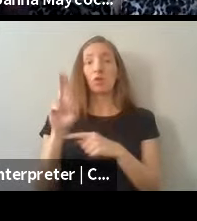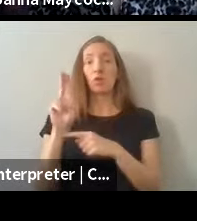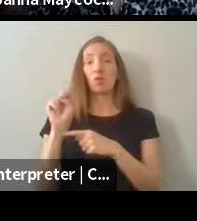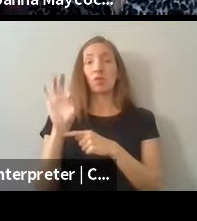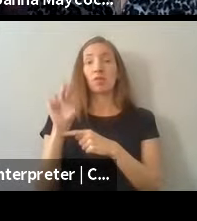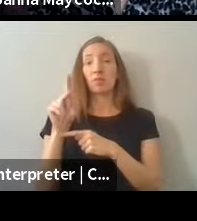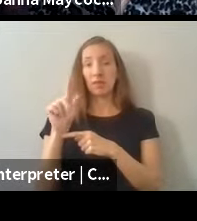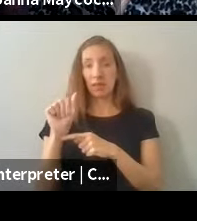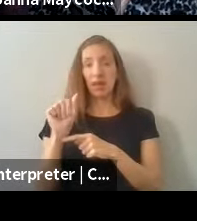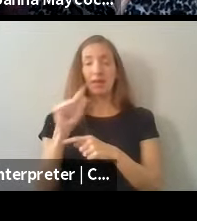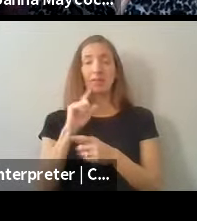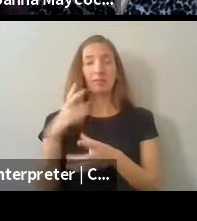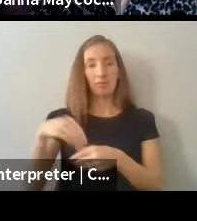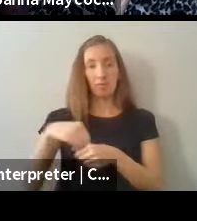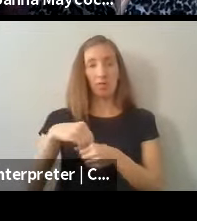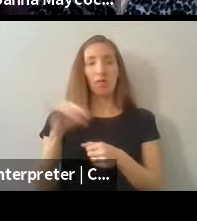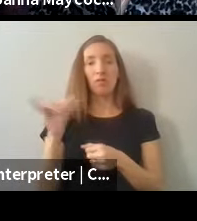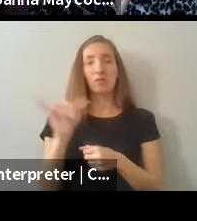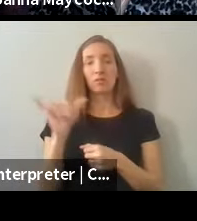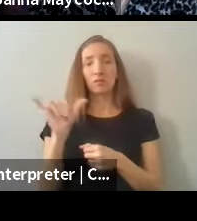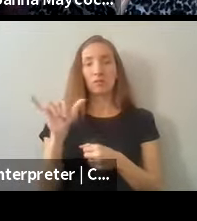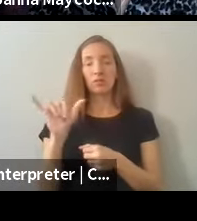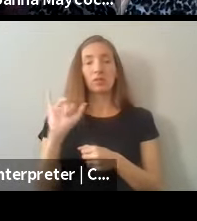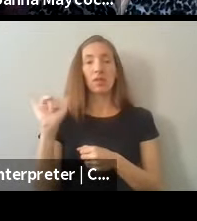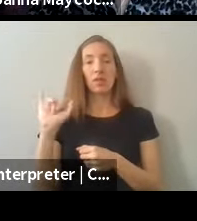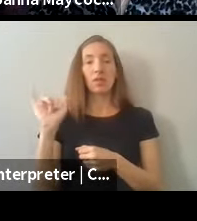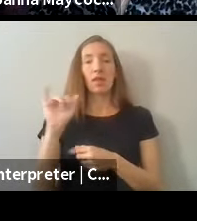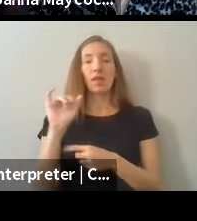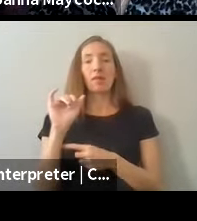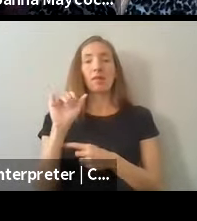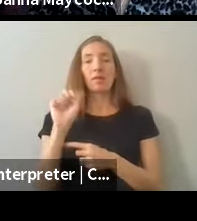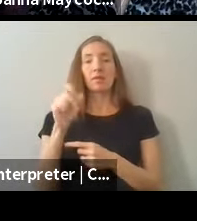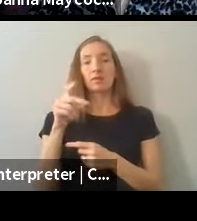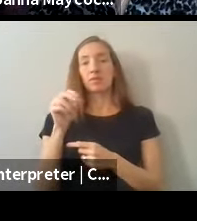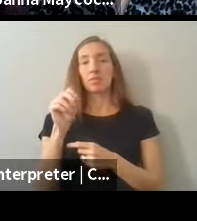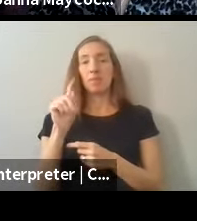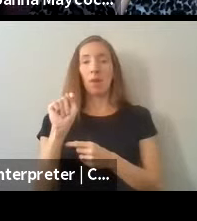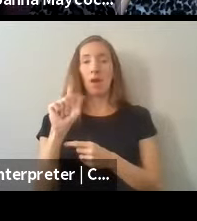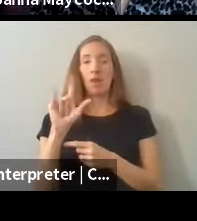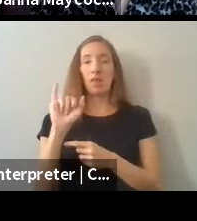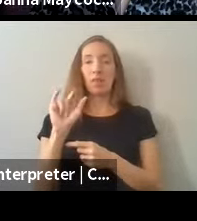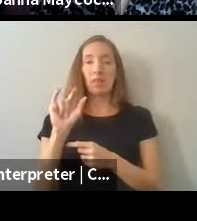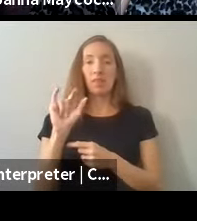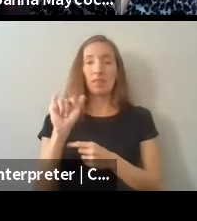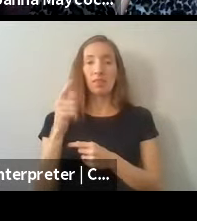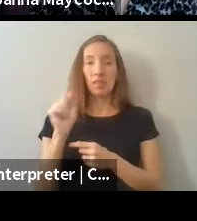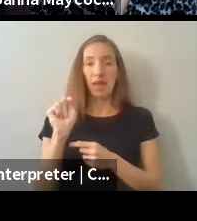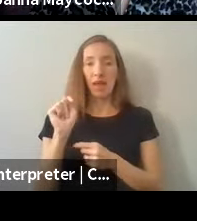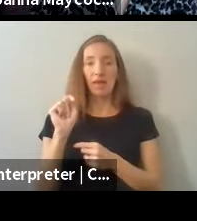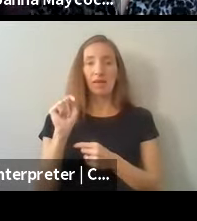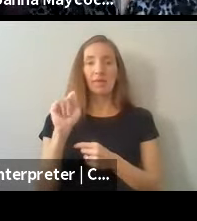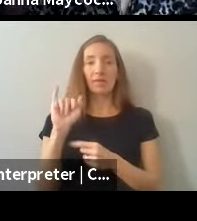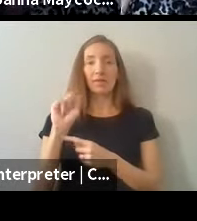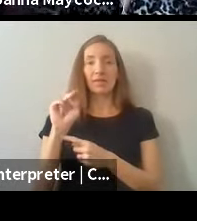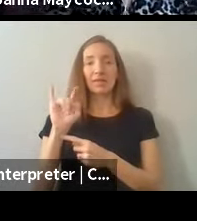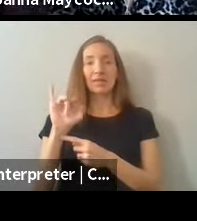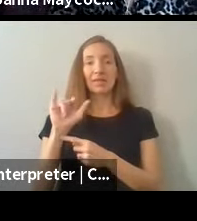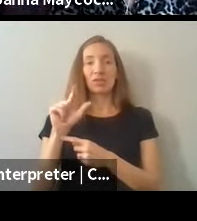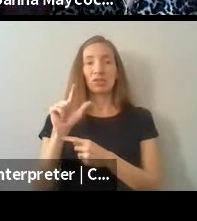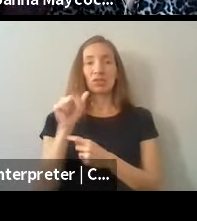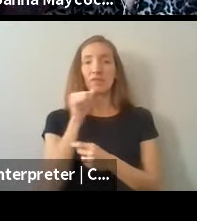the Spotlight Initiative and joint programming on ending child marriage and female genital mutilation, and so many